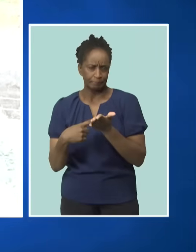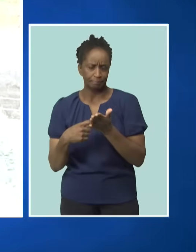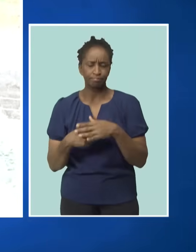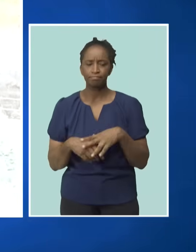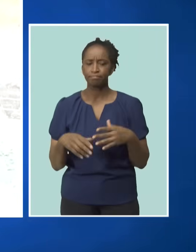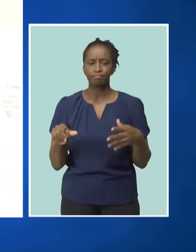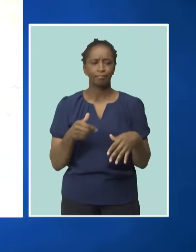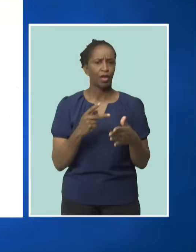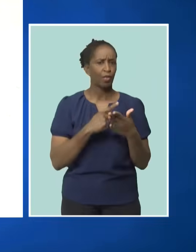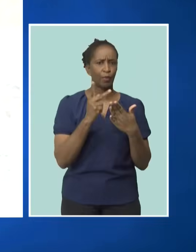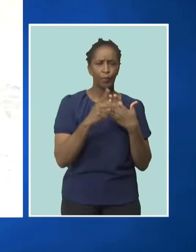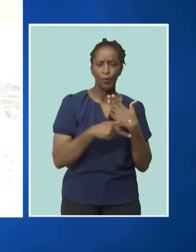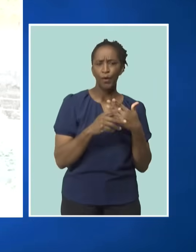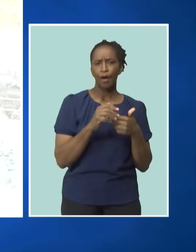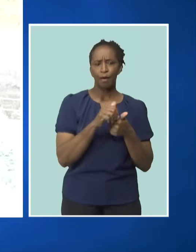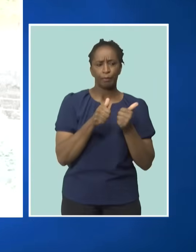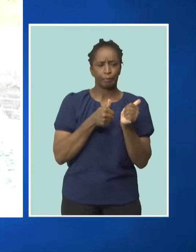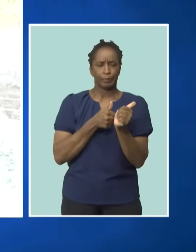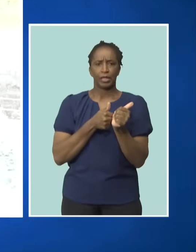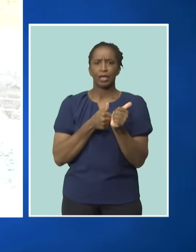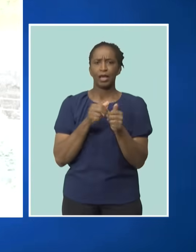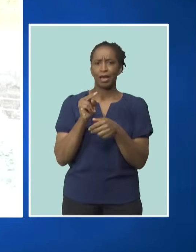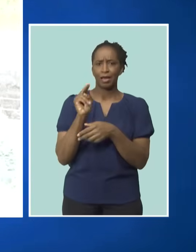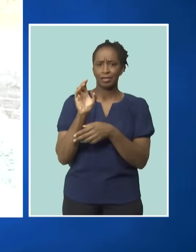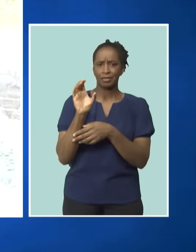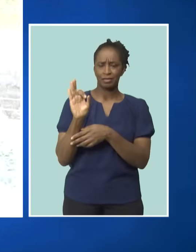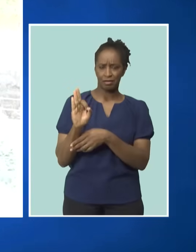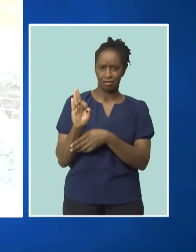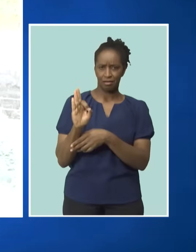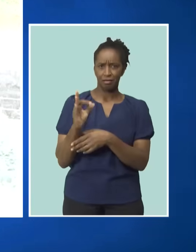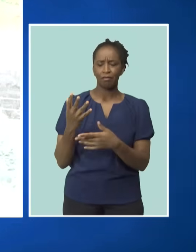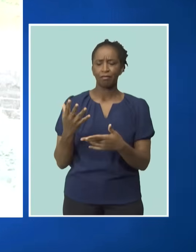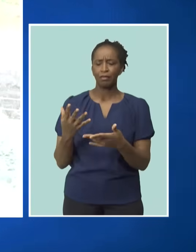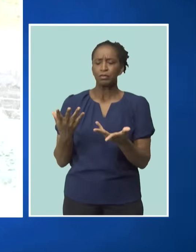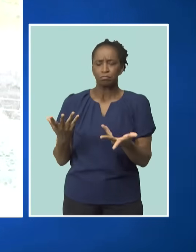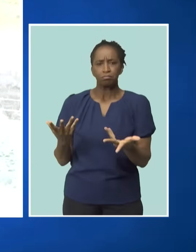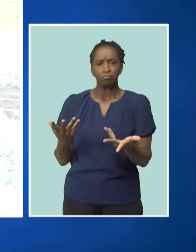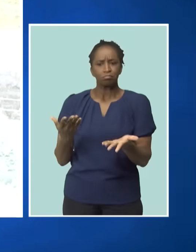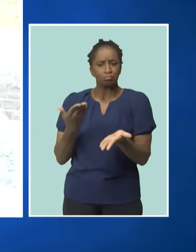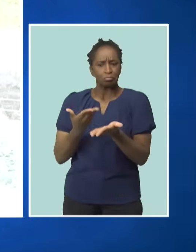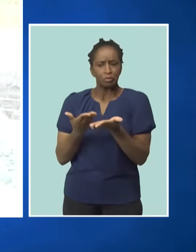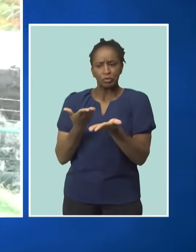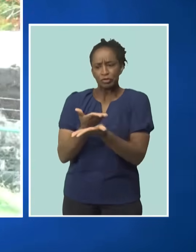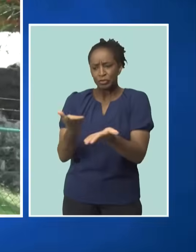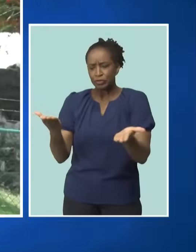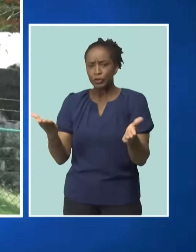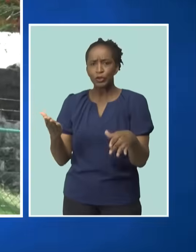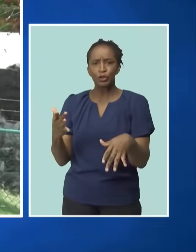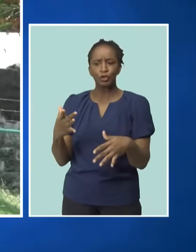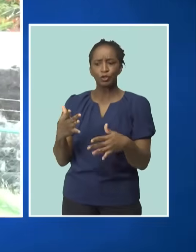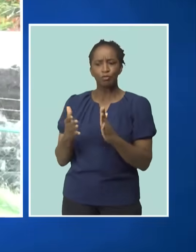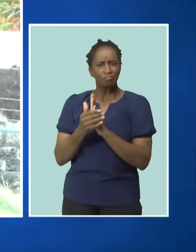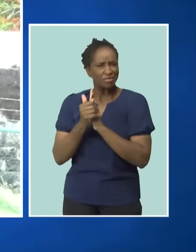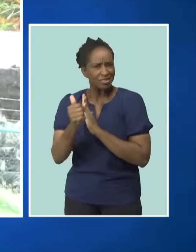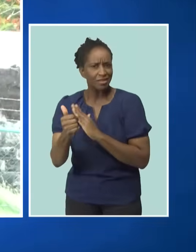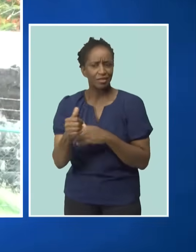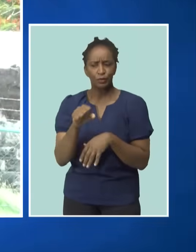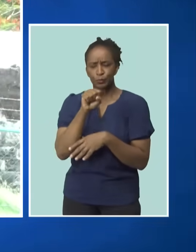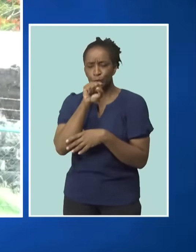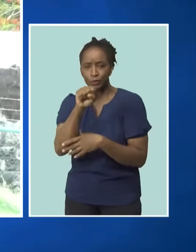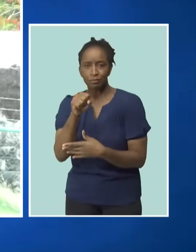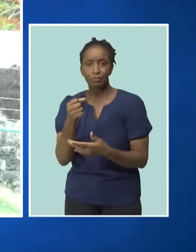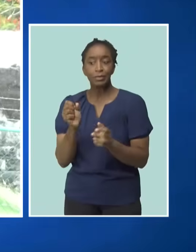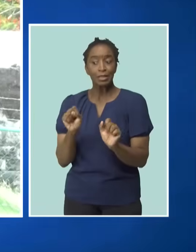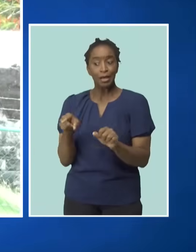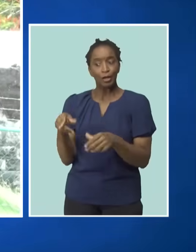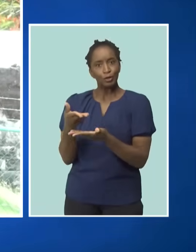endorse gives light to that and says you are good at something. You're really good at something. And that something can earn you a